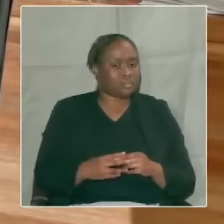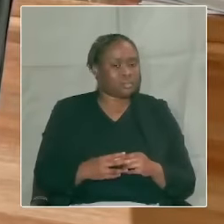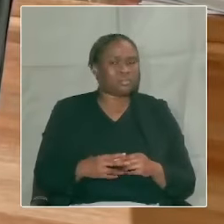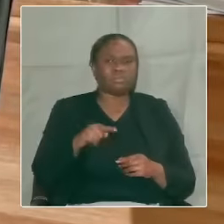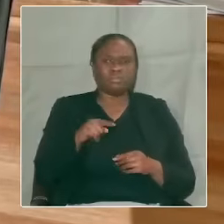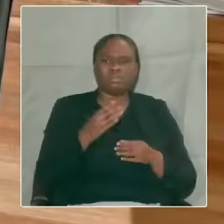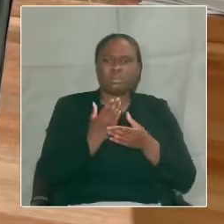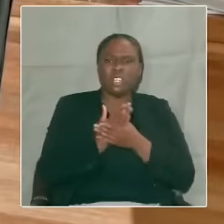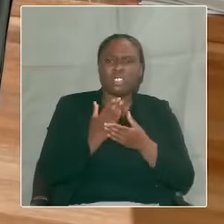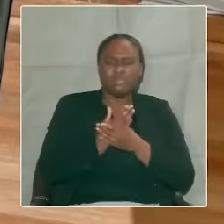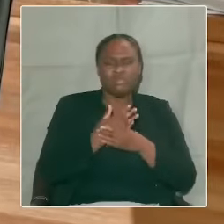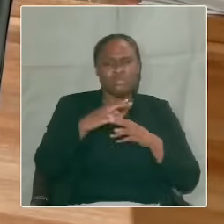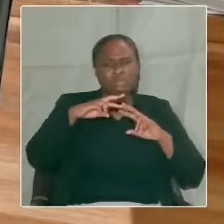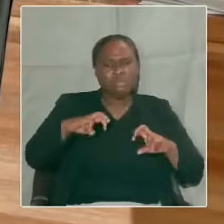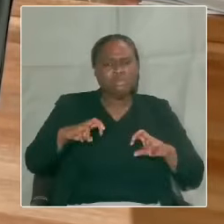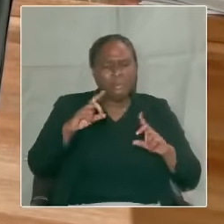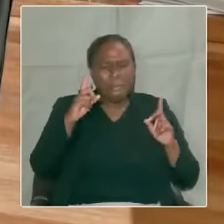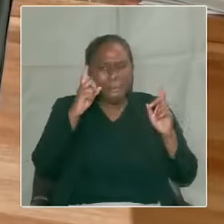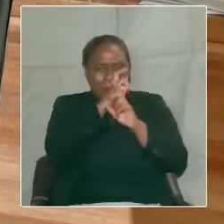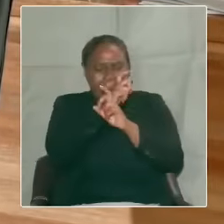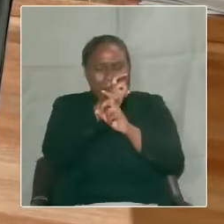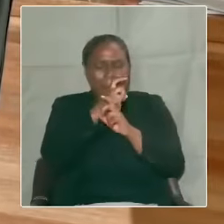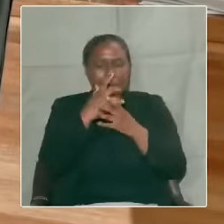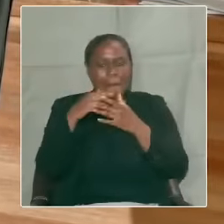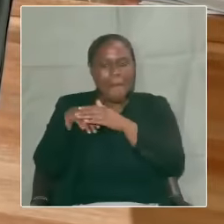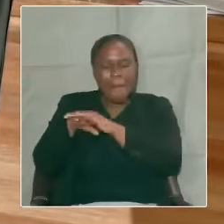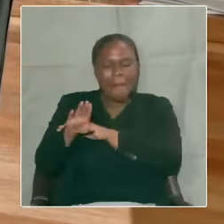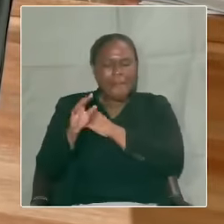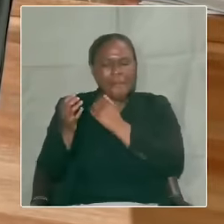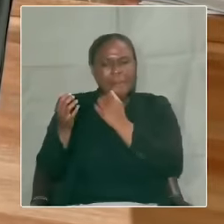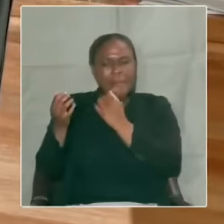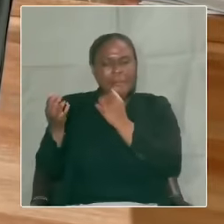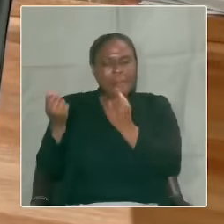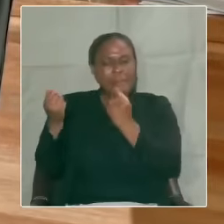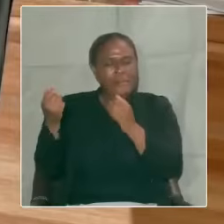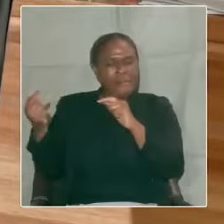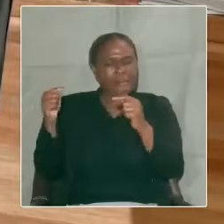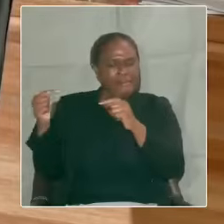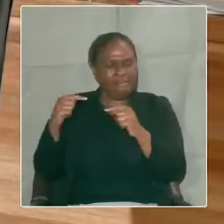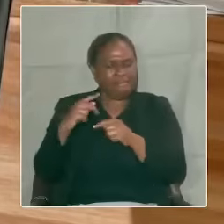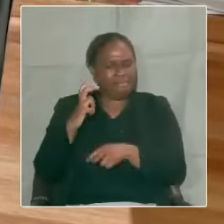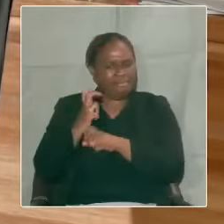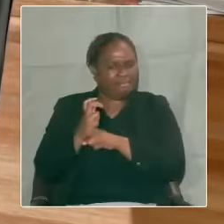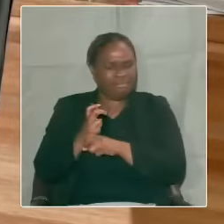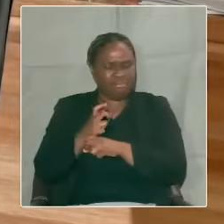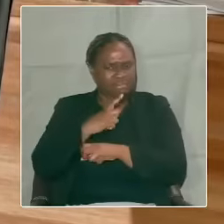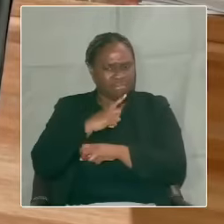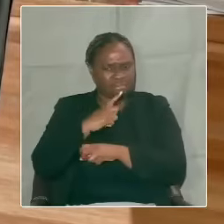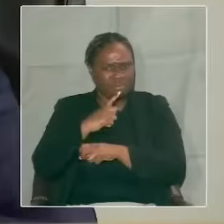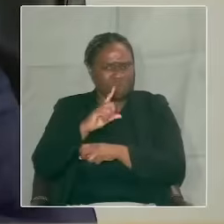investigating these or prosecuting these politically related cases?